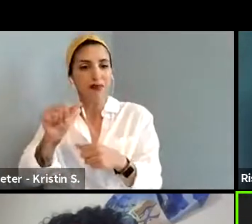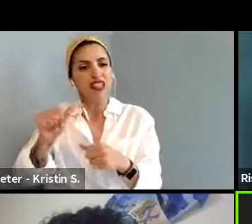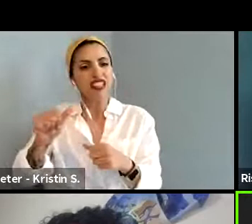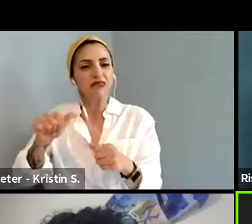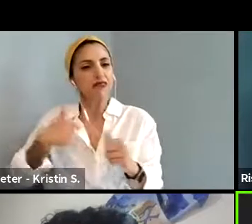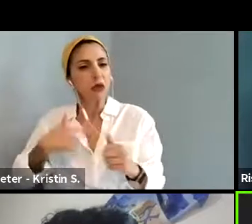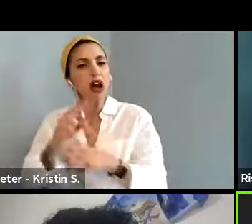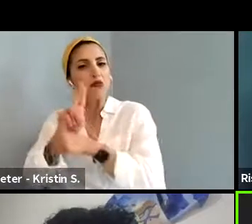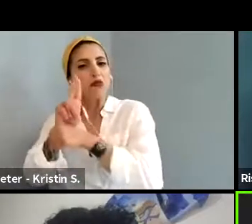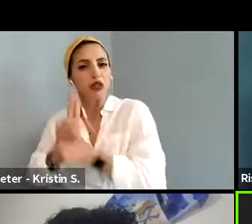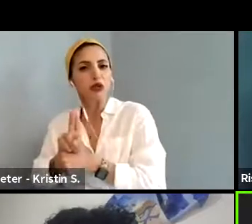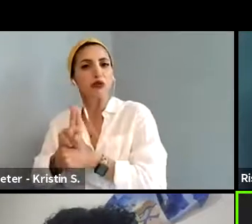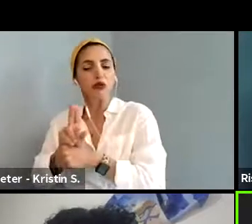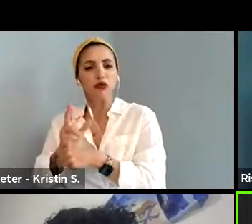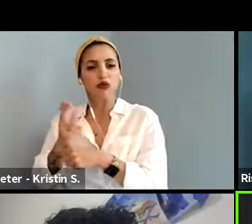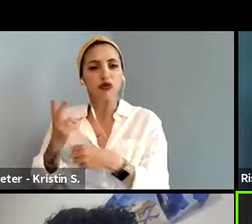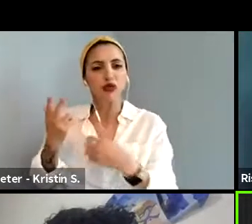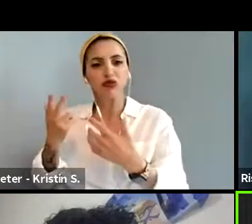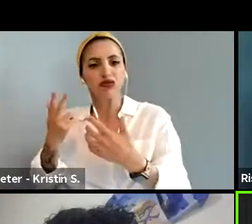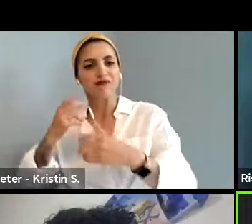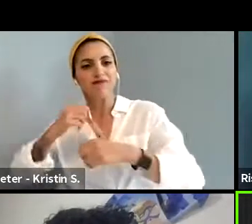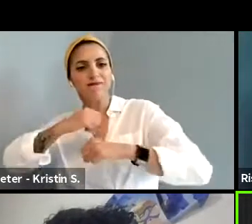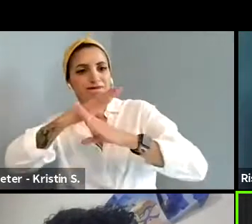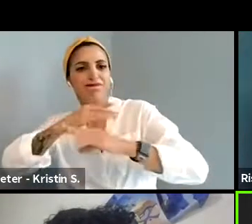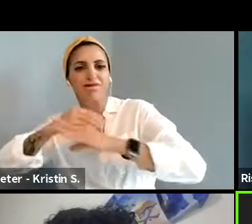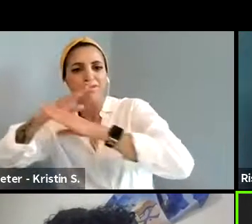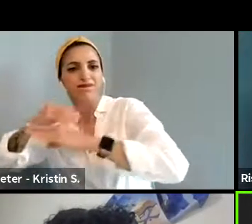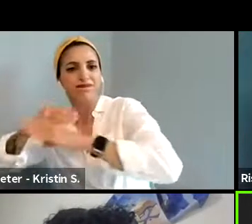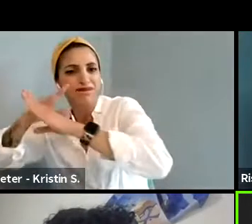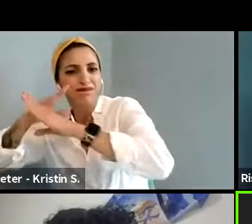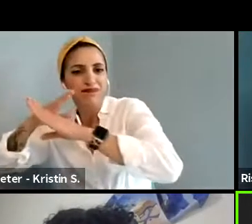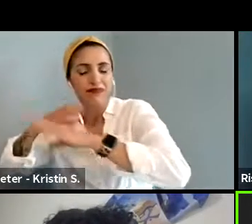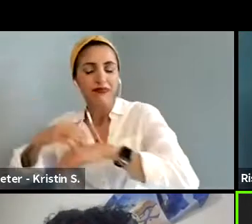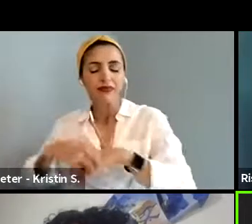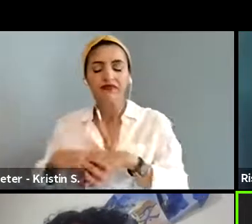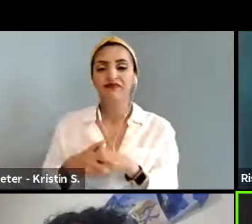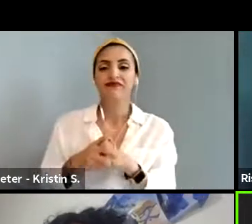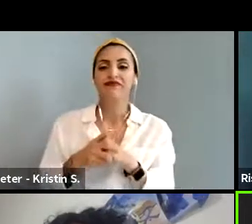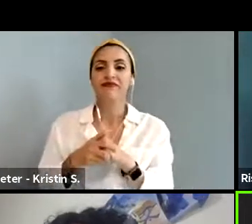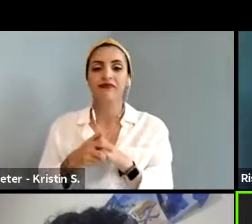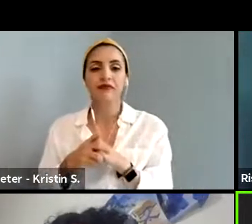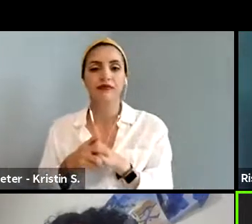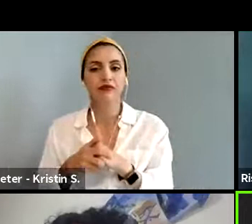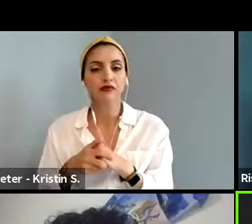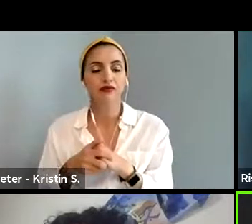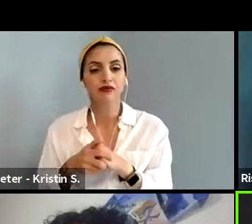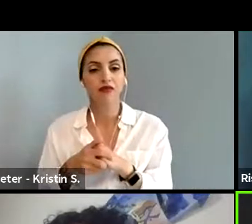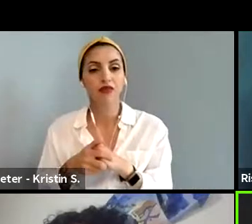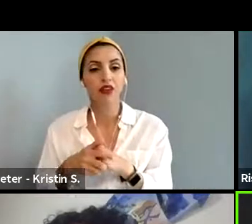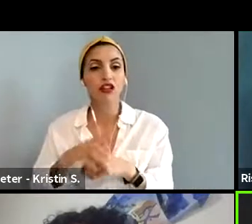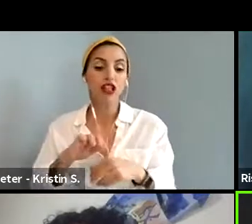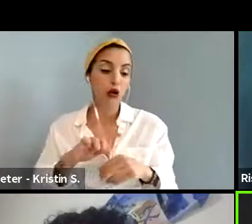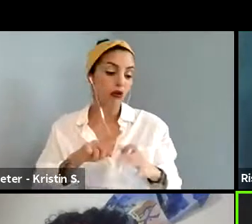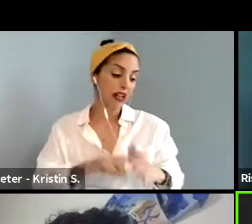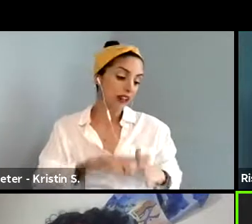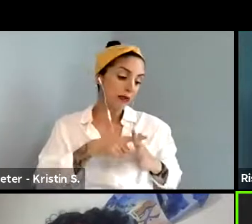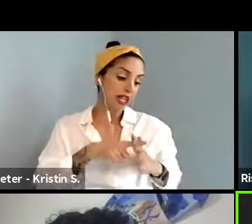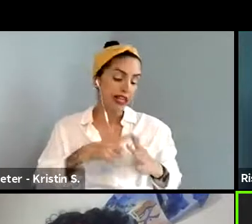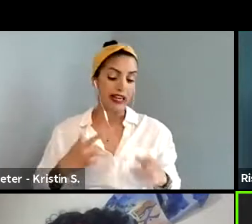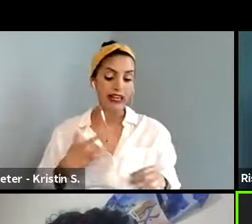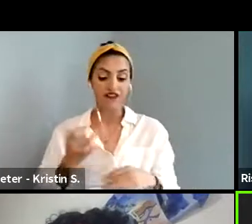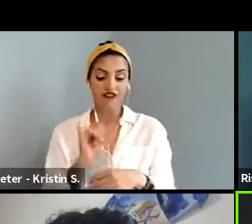kind of being shut in only because of accessible issues. And so at first it felt